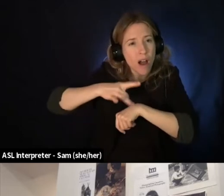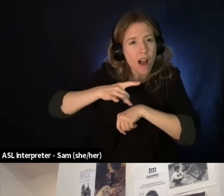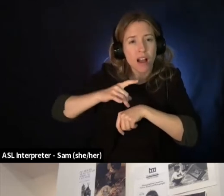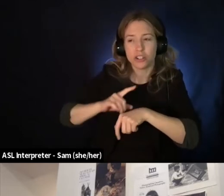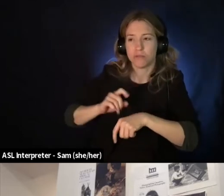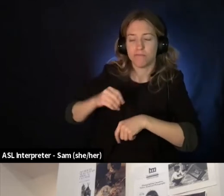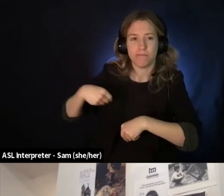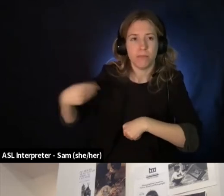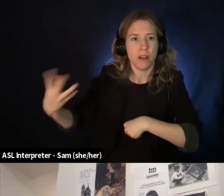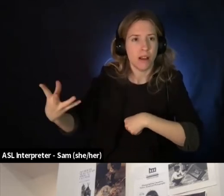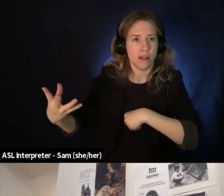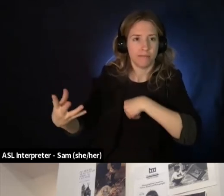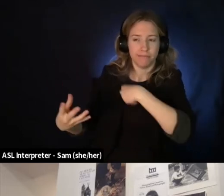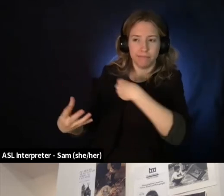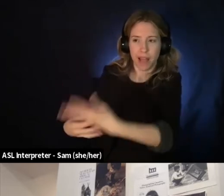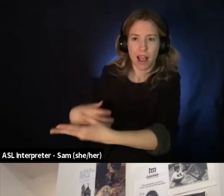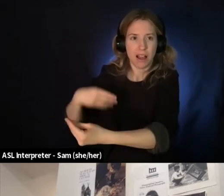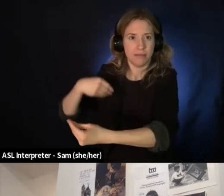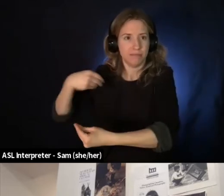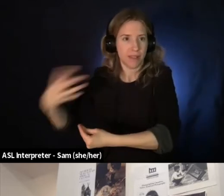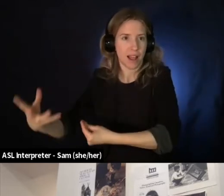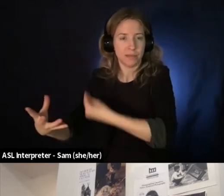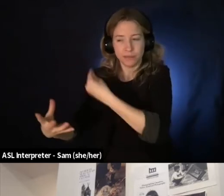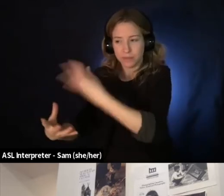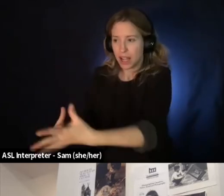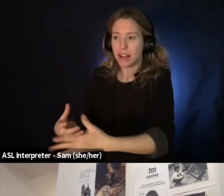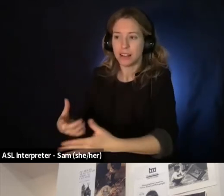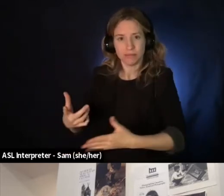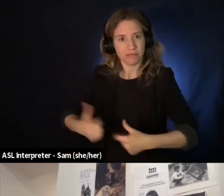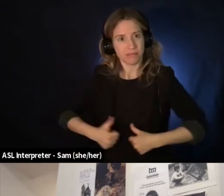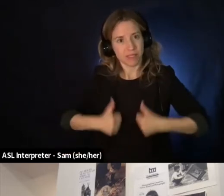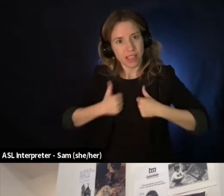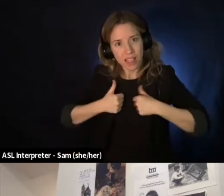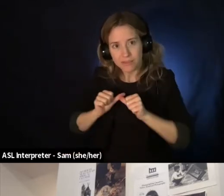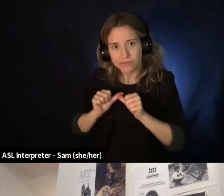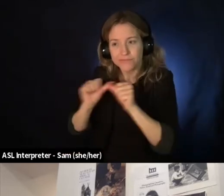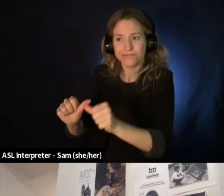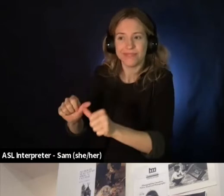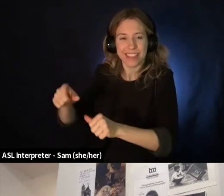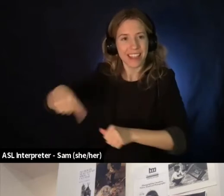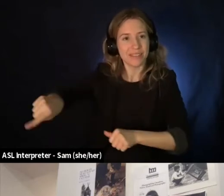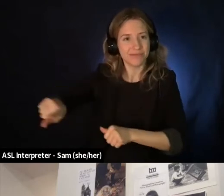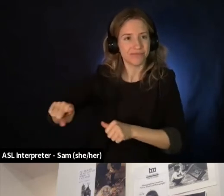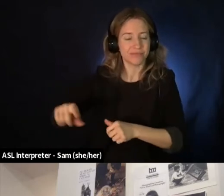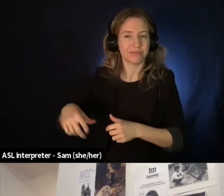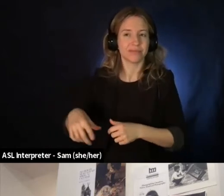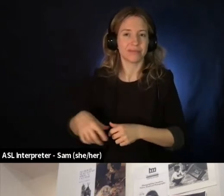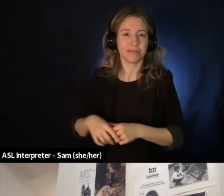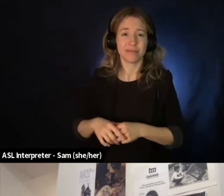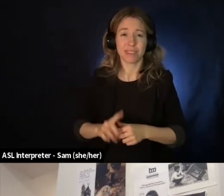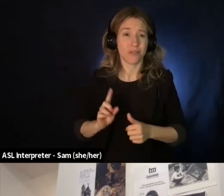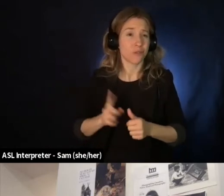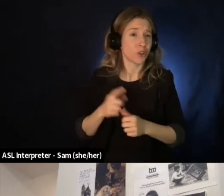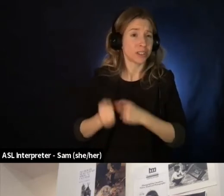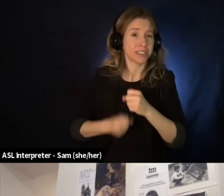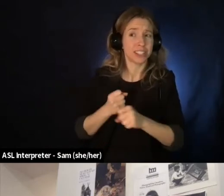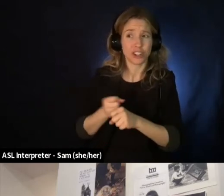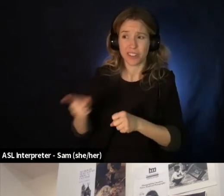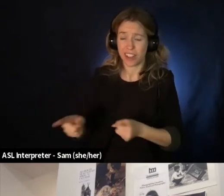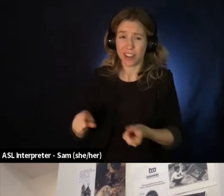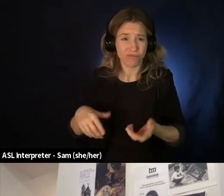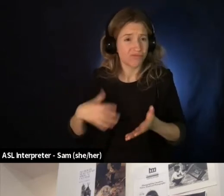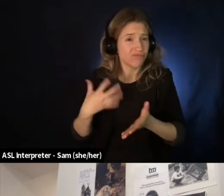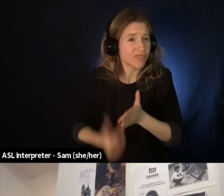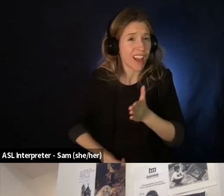indigenous here, they would not have survived the first winters. Not to mention, they wouldn't have known what to do or how